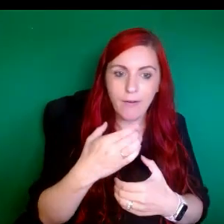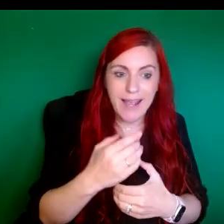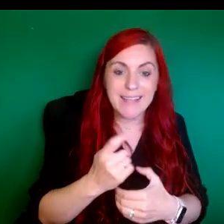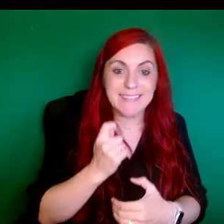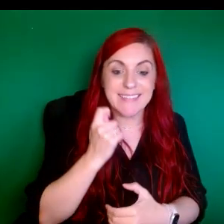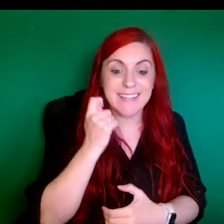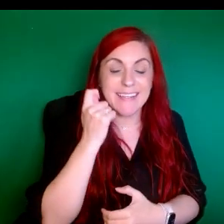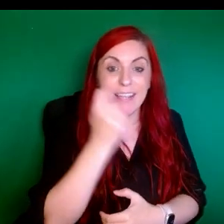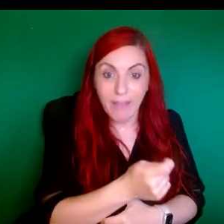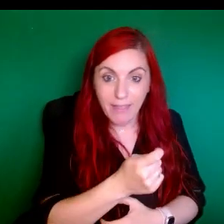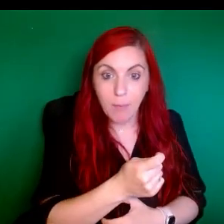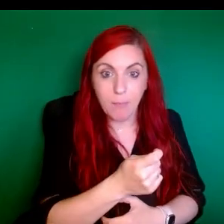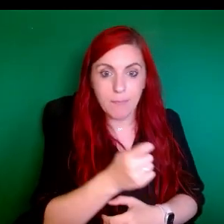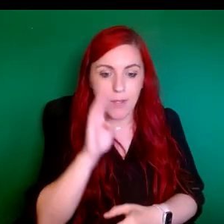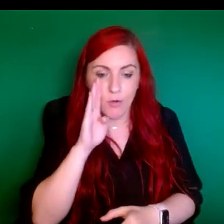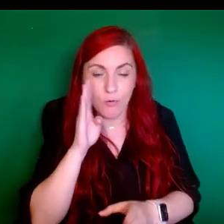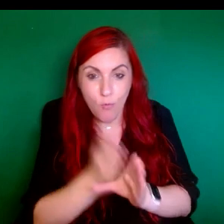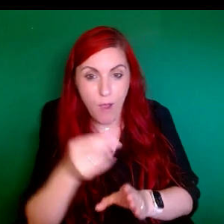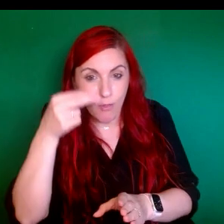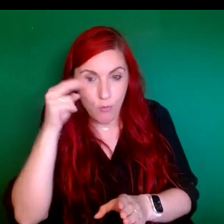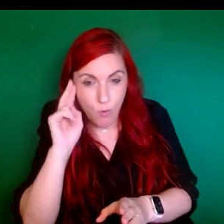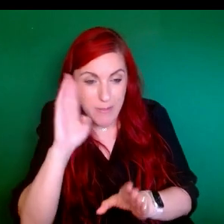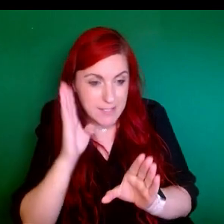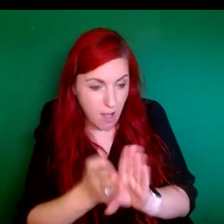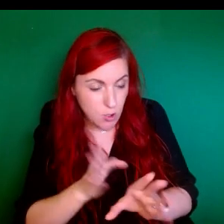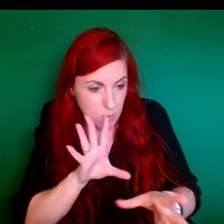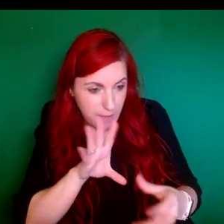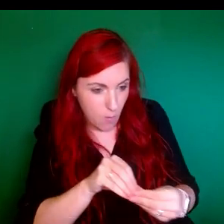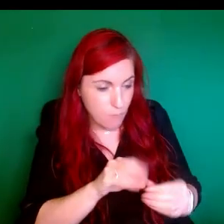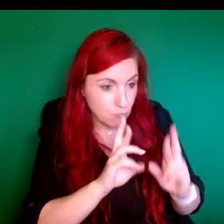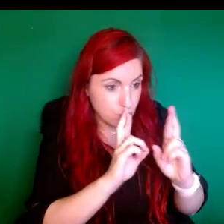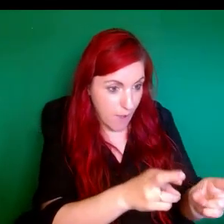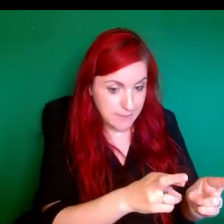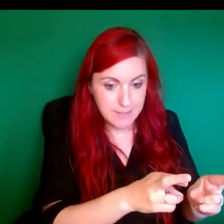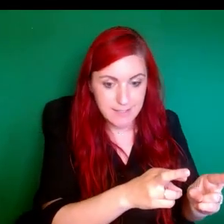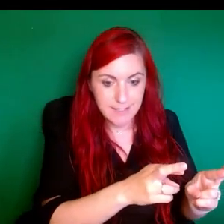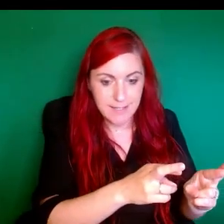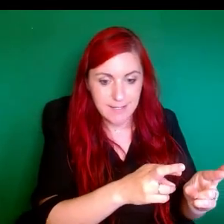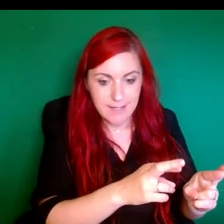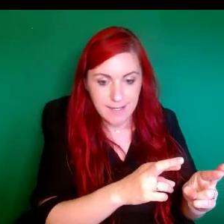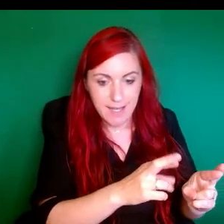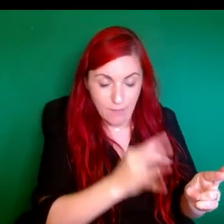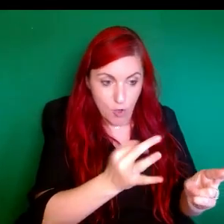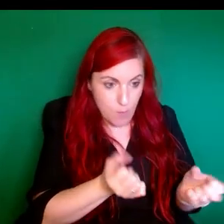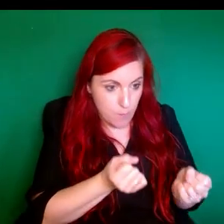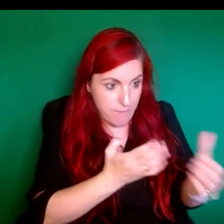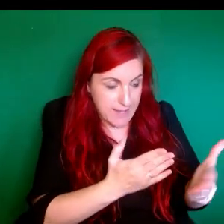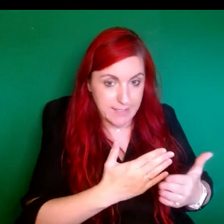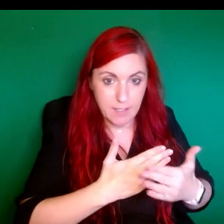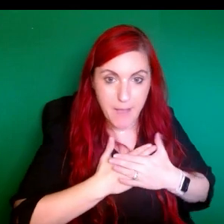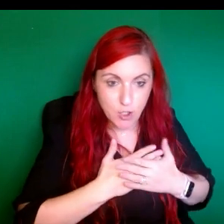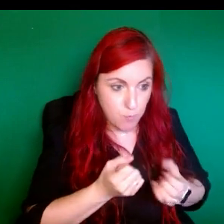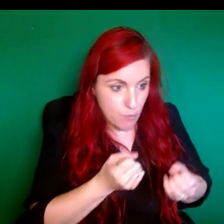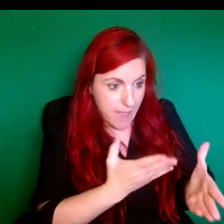what trauma-informed care has done is it has taken the neuroscience and the psychology, and it has said, yes, something as simple as